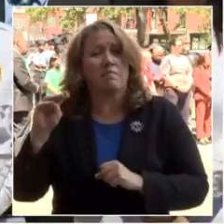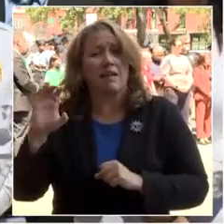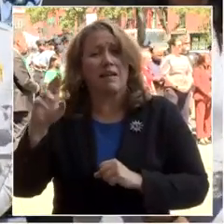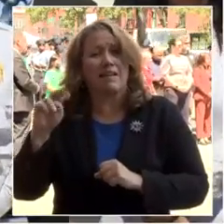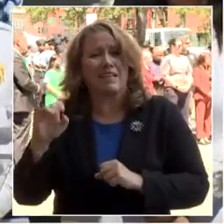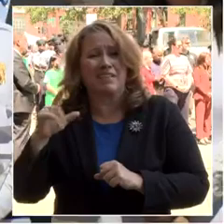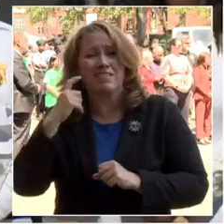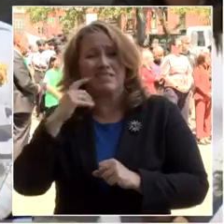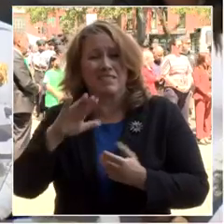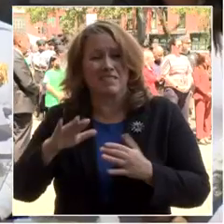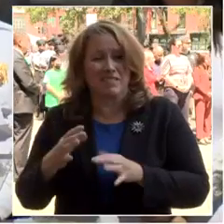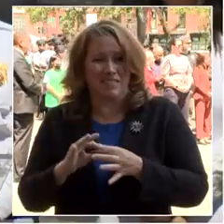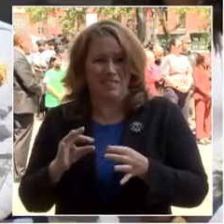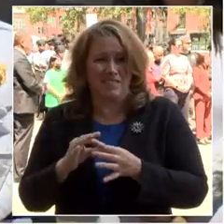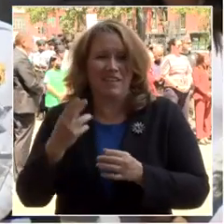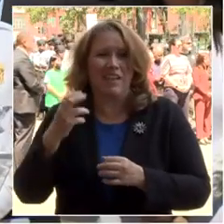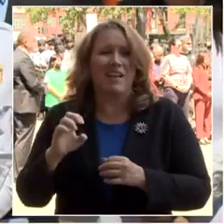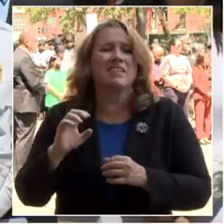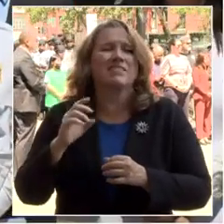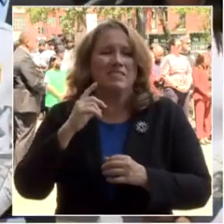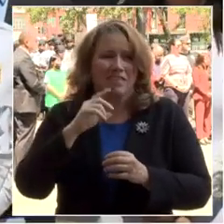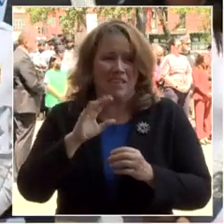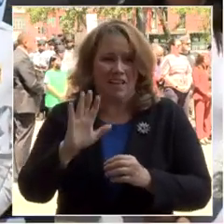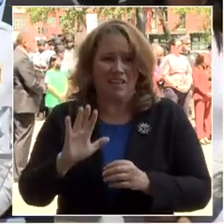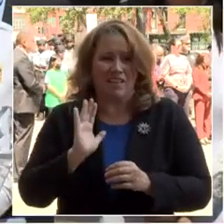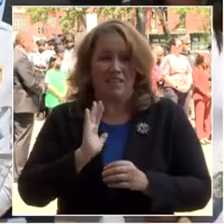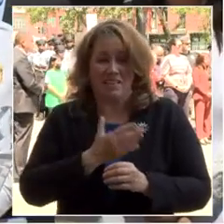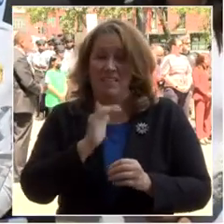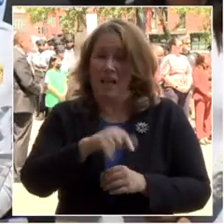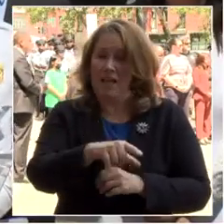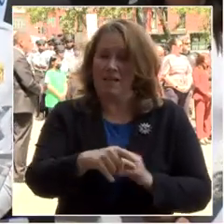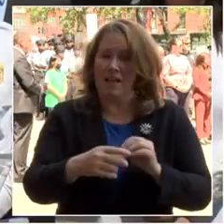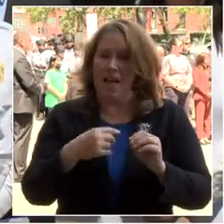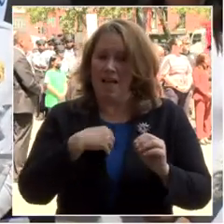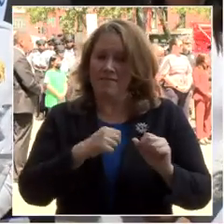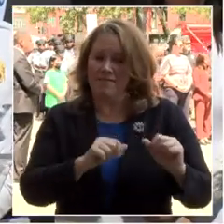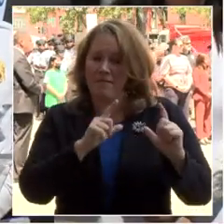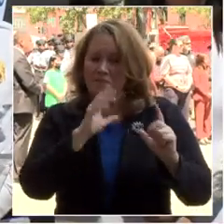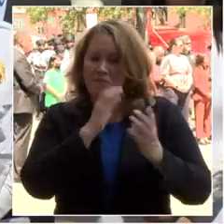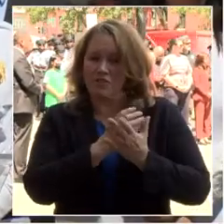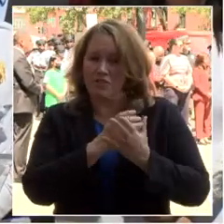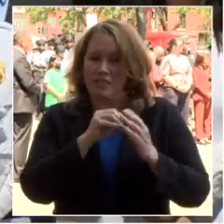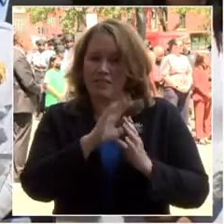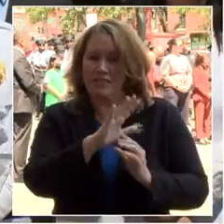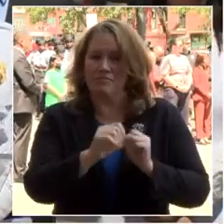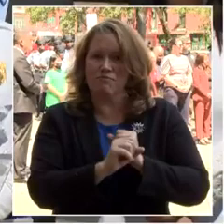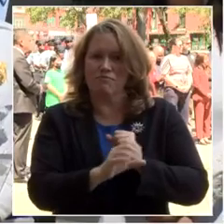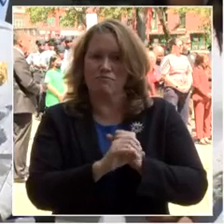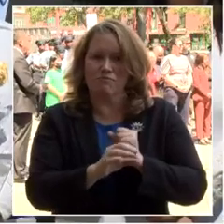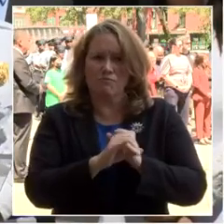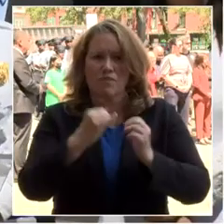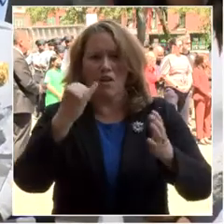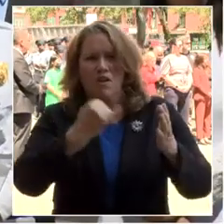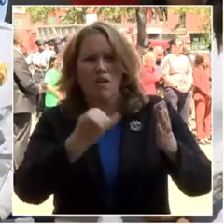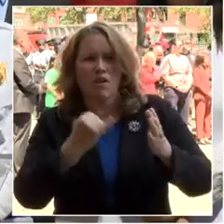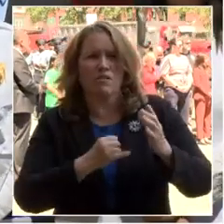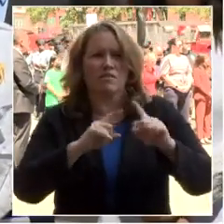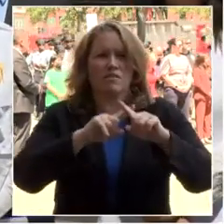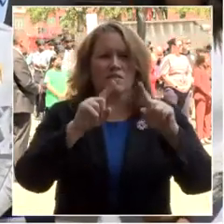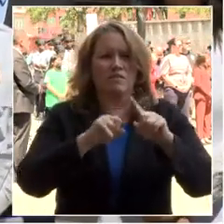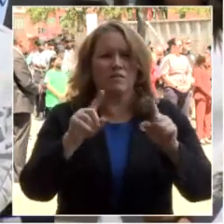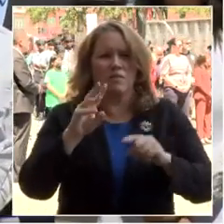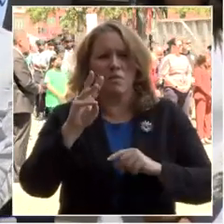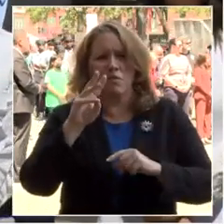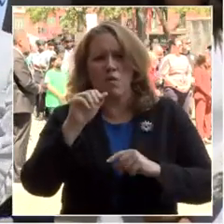people that are highlighted in the campaign. You will see wall art, bike share graphics, WMATA signage, and a strong social